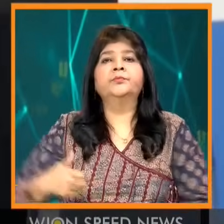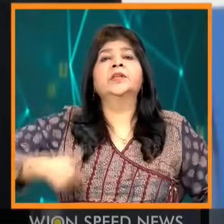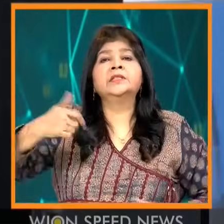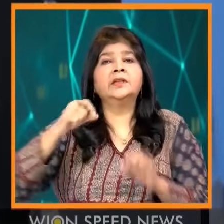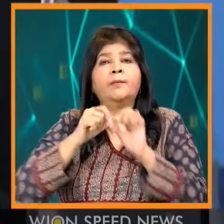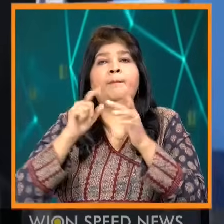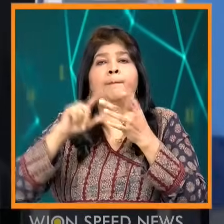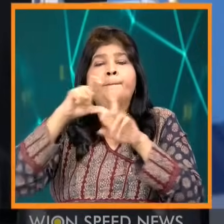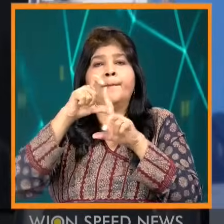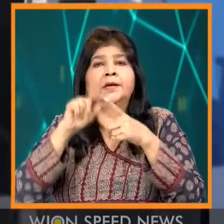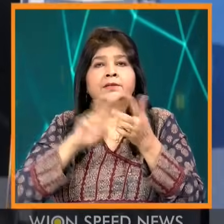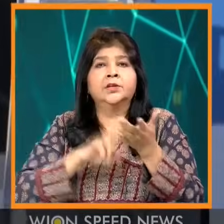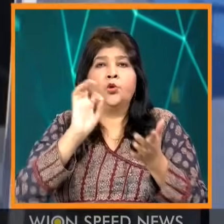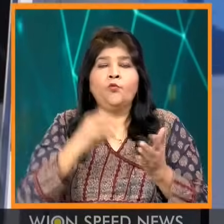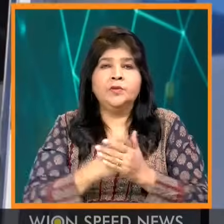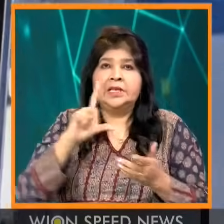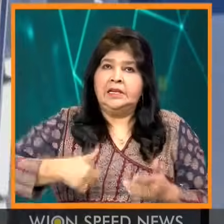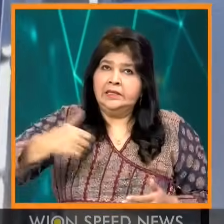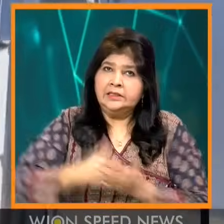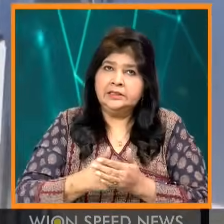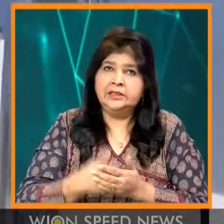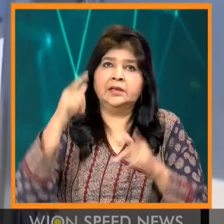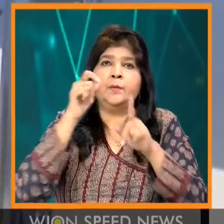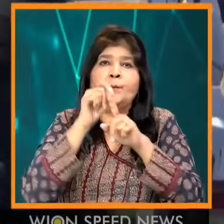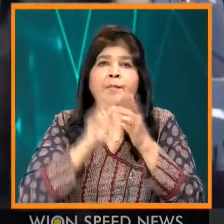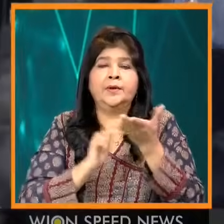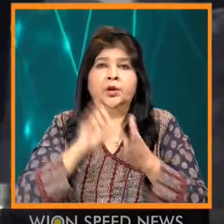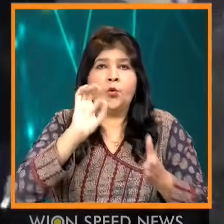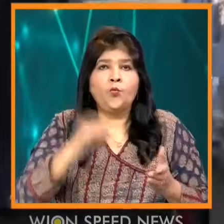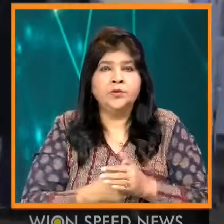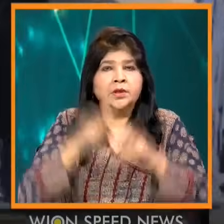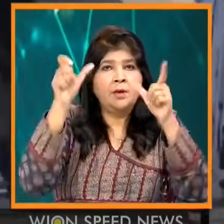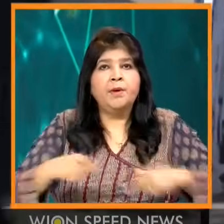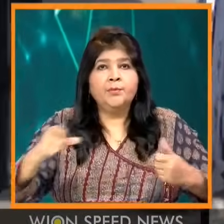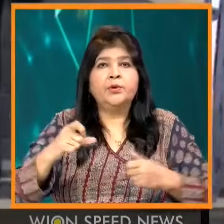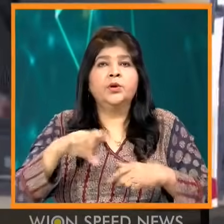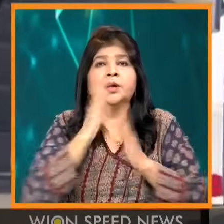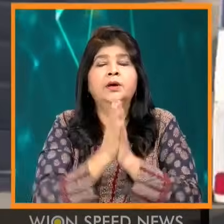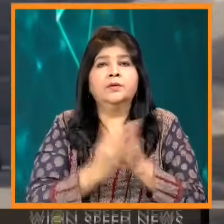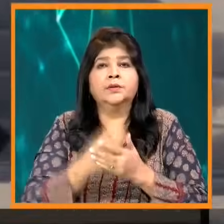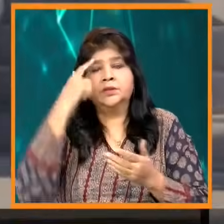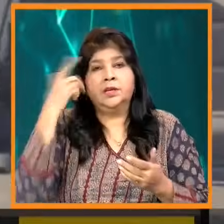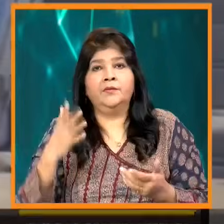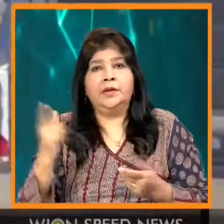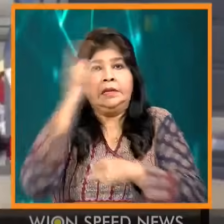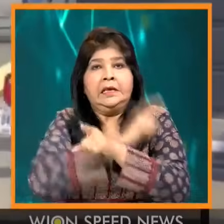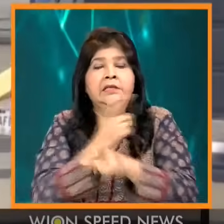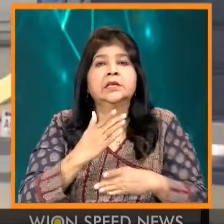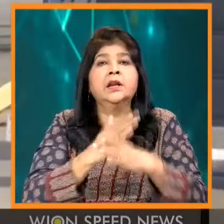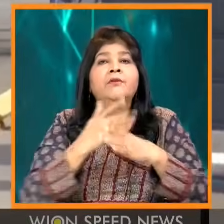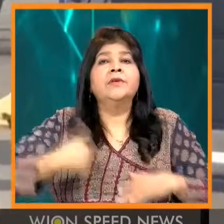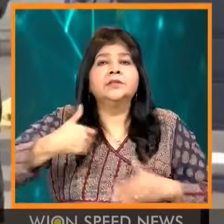Senior Biden administration leaders, top Pentagon officials and members of Congress were unaware for days that Defense